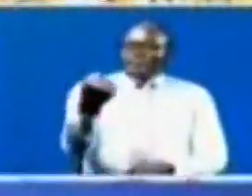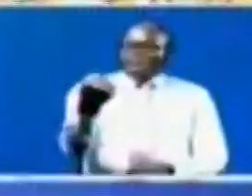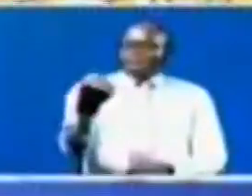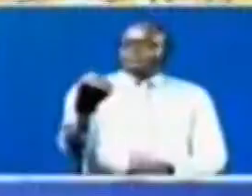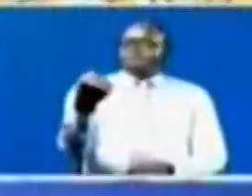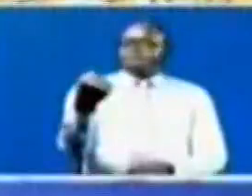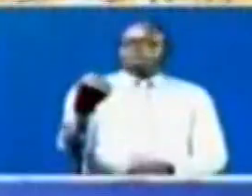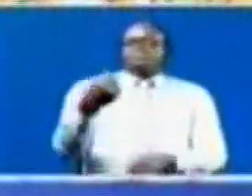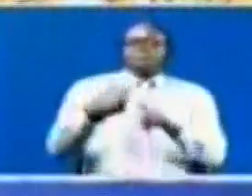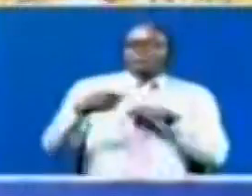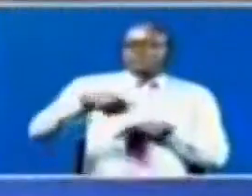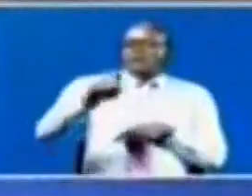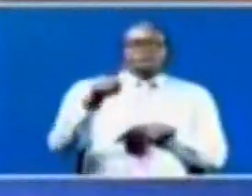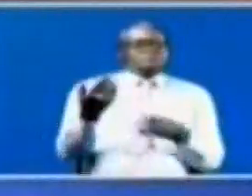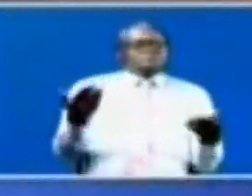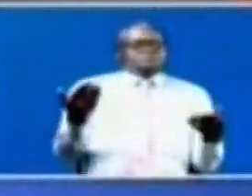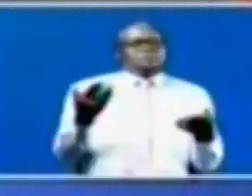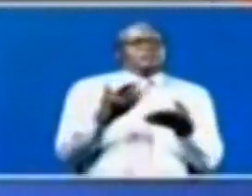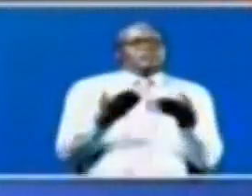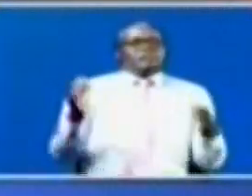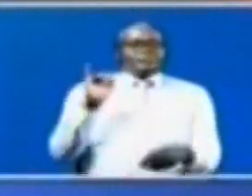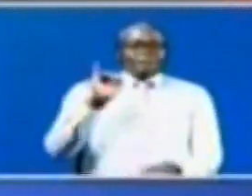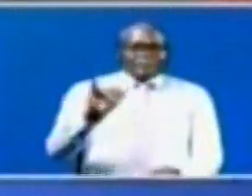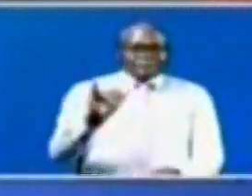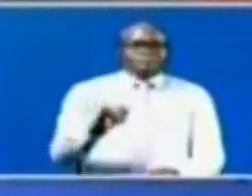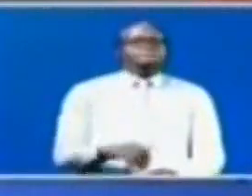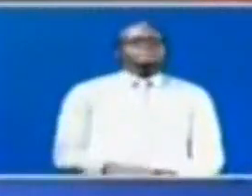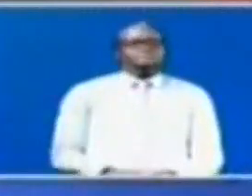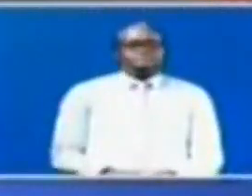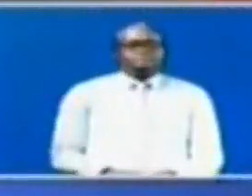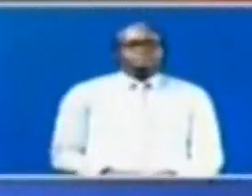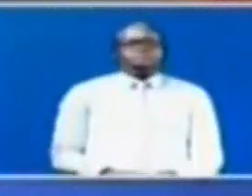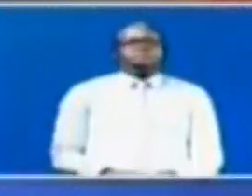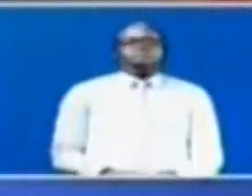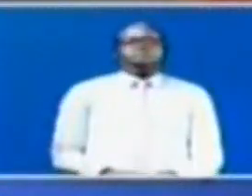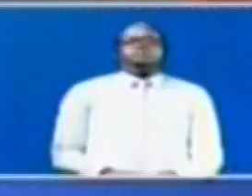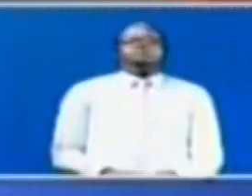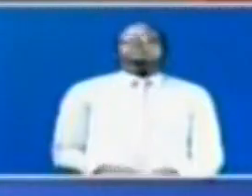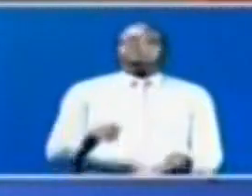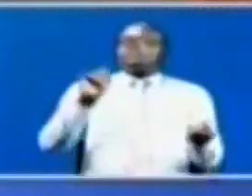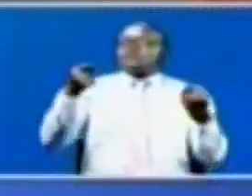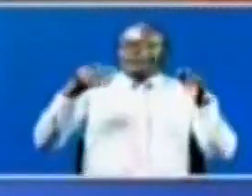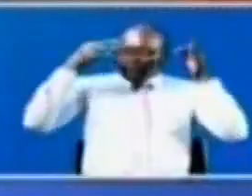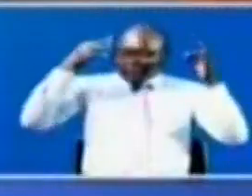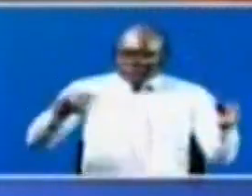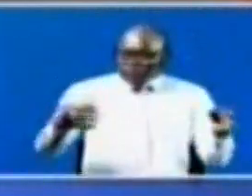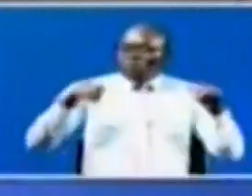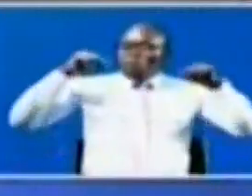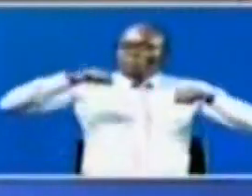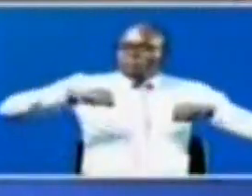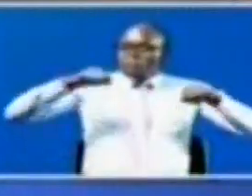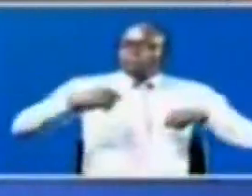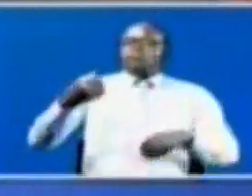murder he did not commit. And something that has reverberated with this decision is that it is possible to